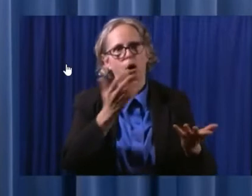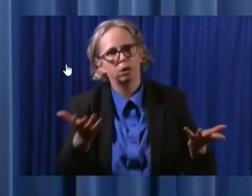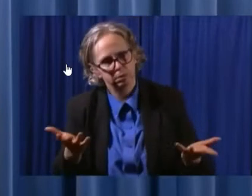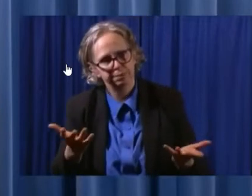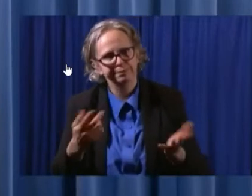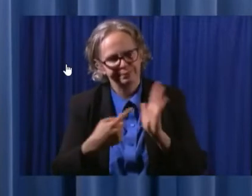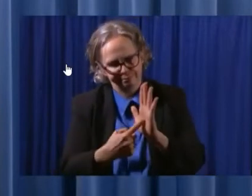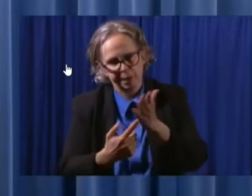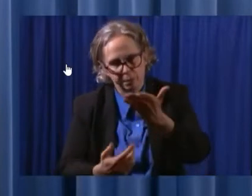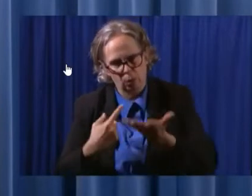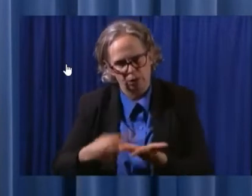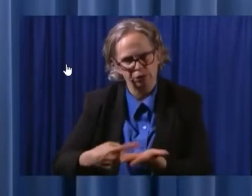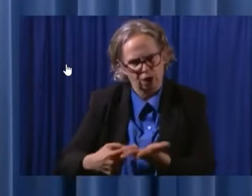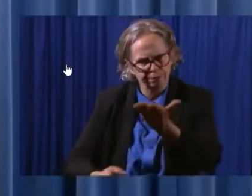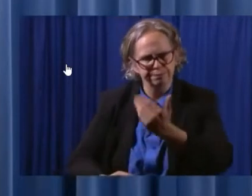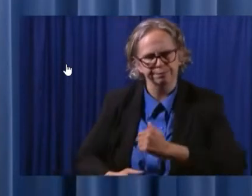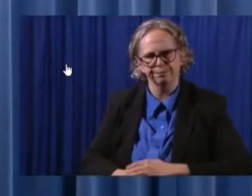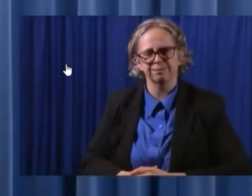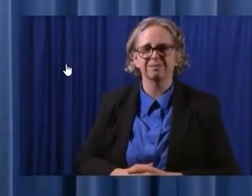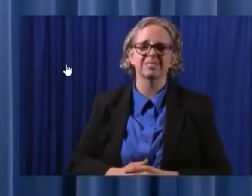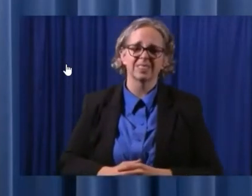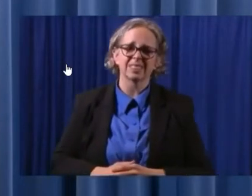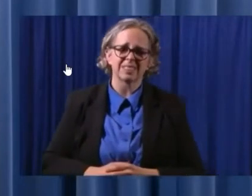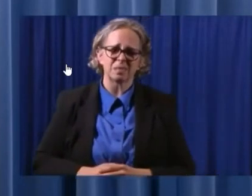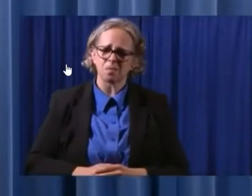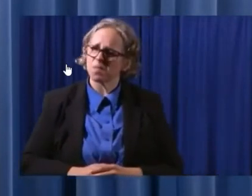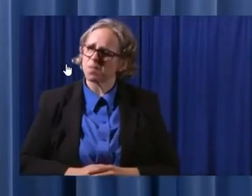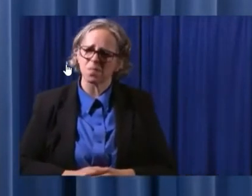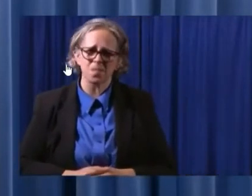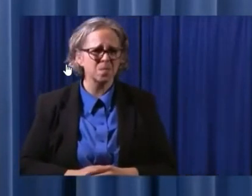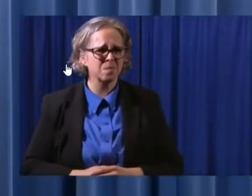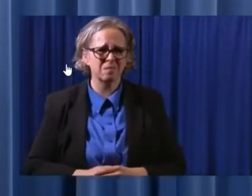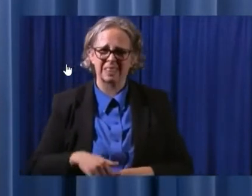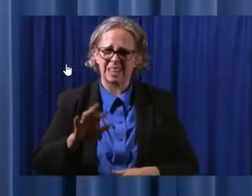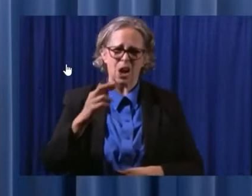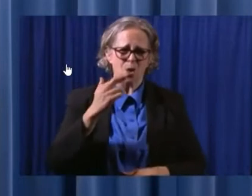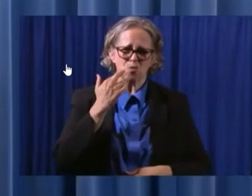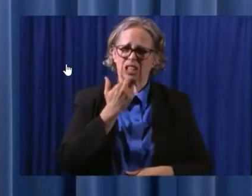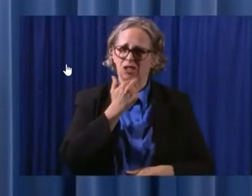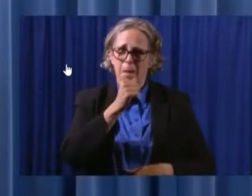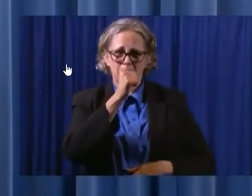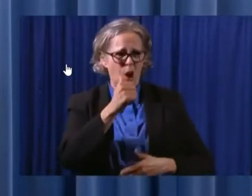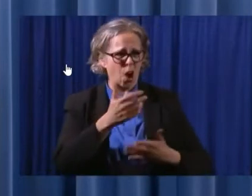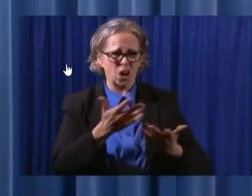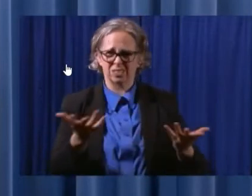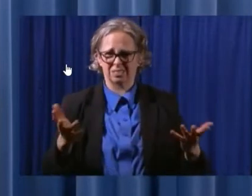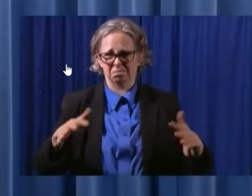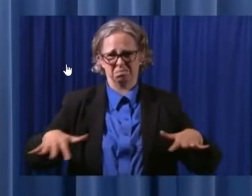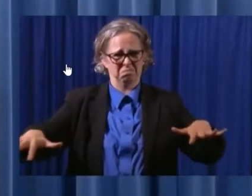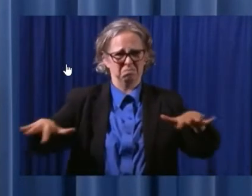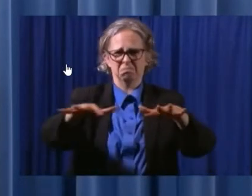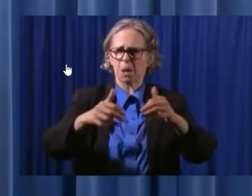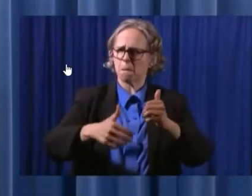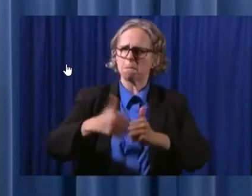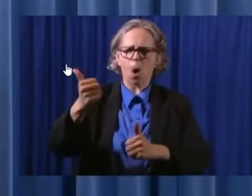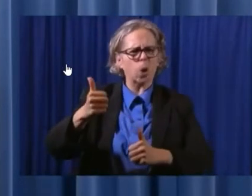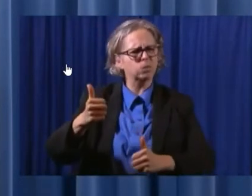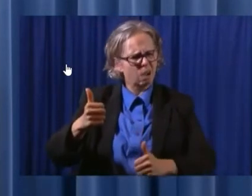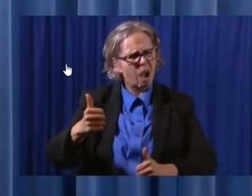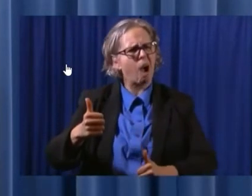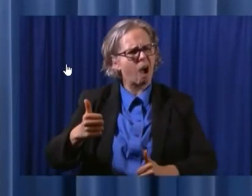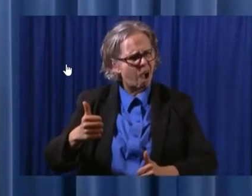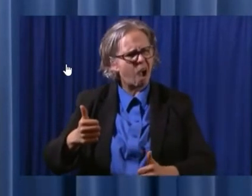the vast majority of restaurants and bars and other businesses in Ohio are doing